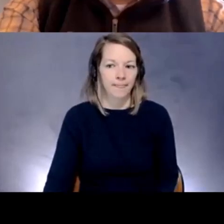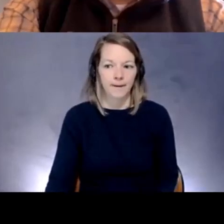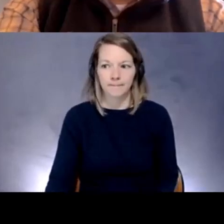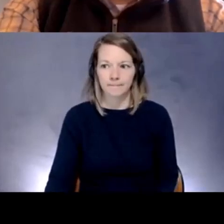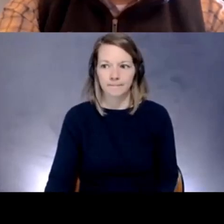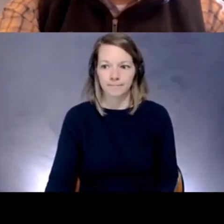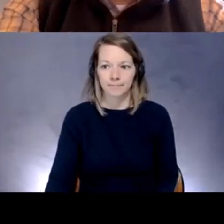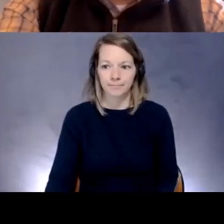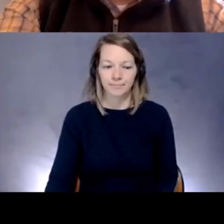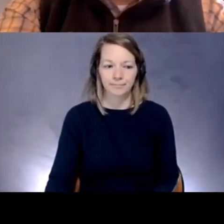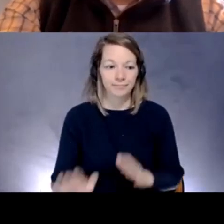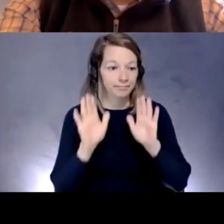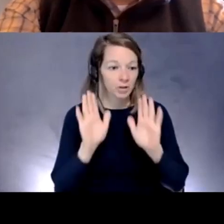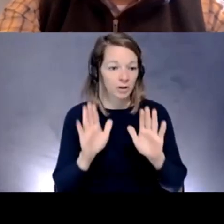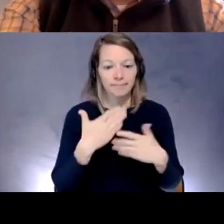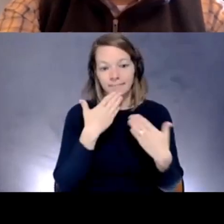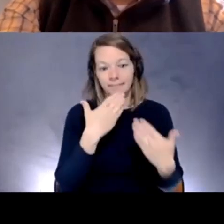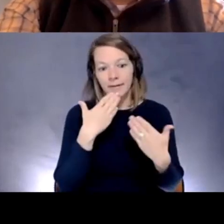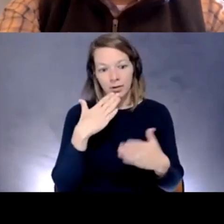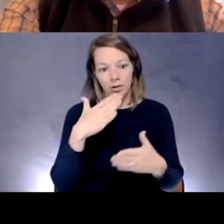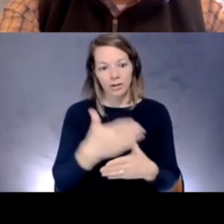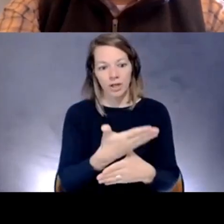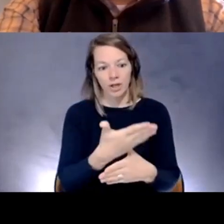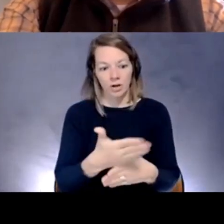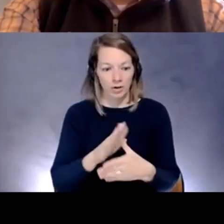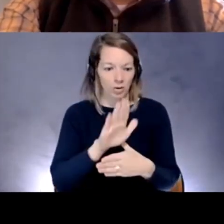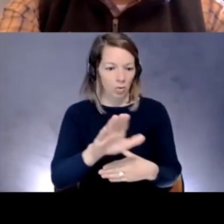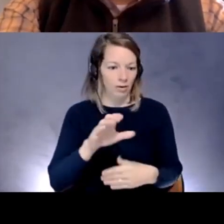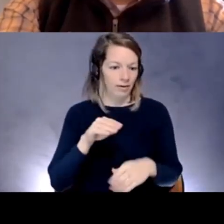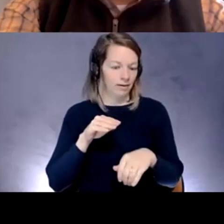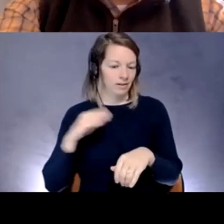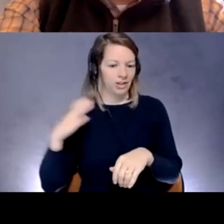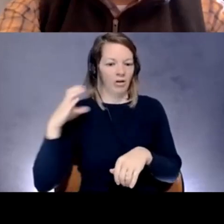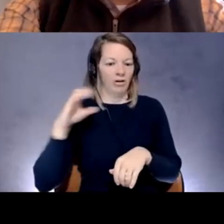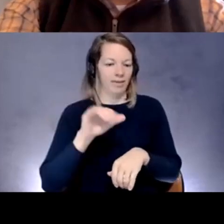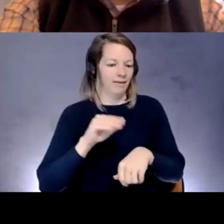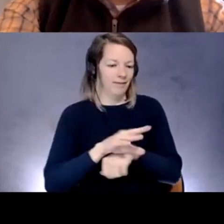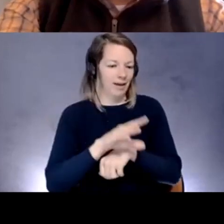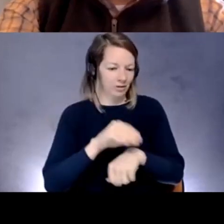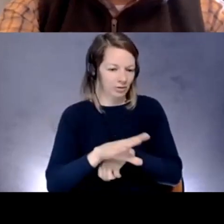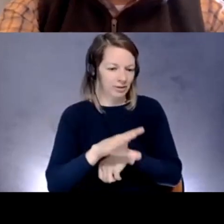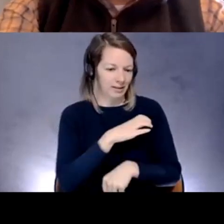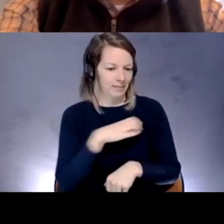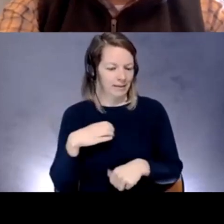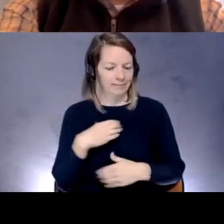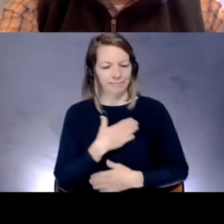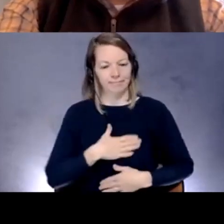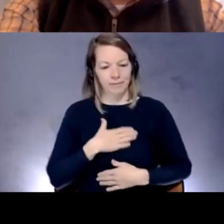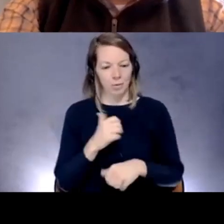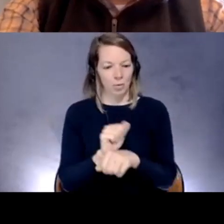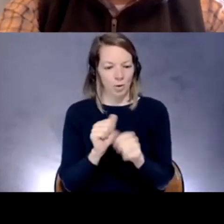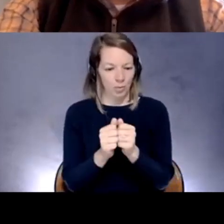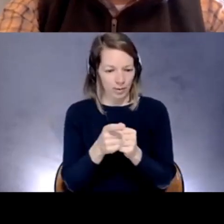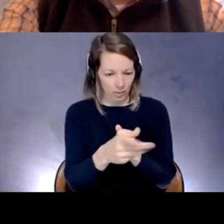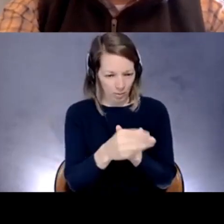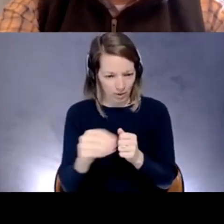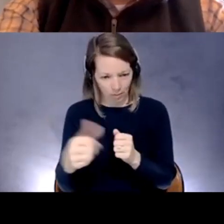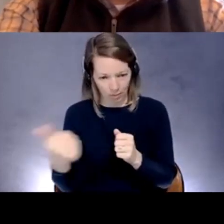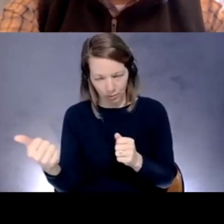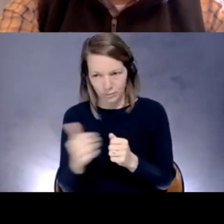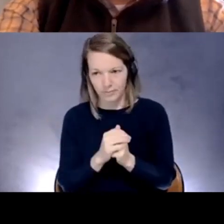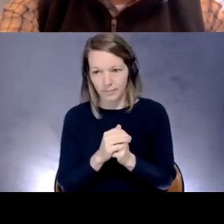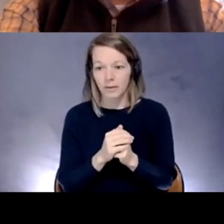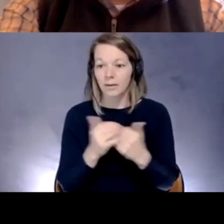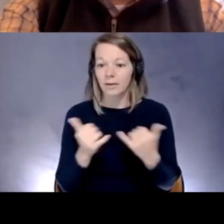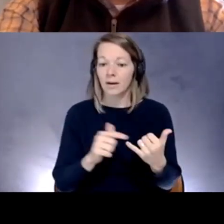Excellent. Thank you, Michelle. And thank you so much for chairing that advisory committee. It was really quite a pleasure to work with you and the other members. Great.